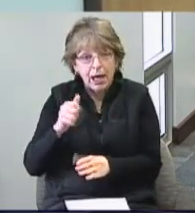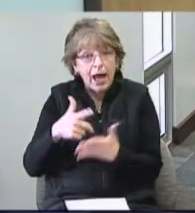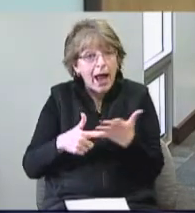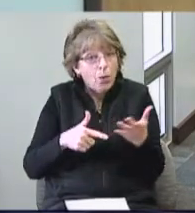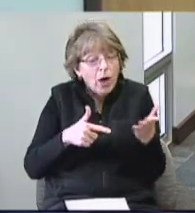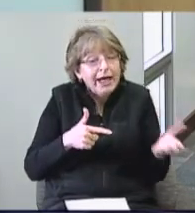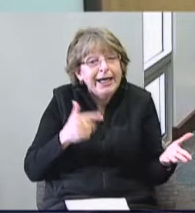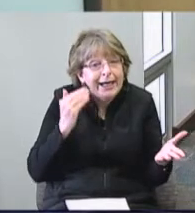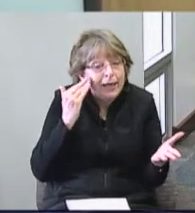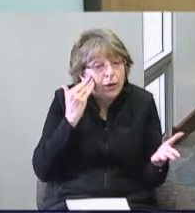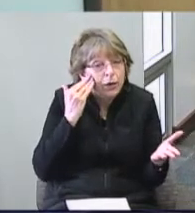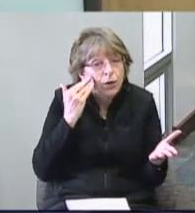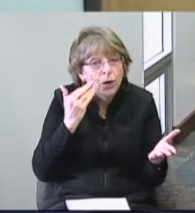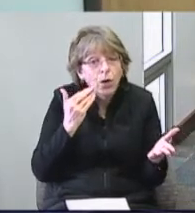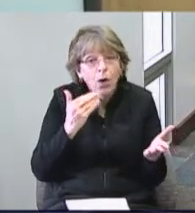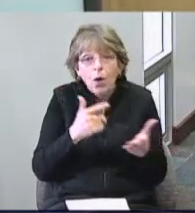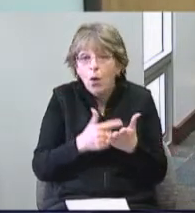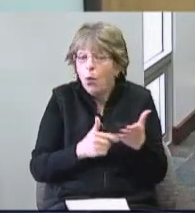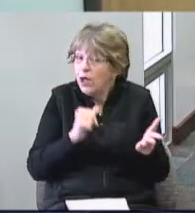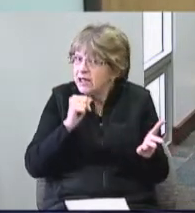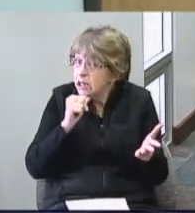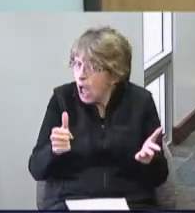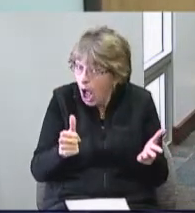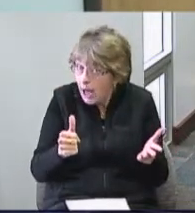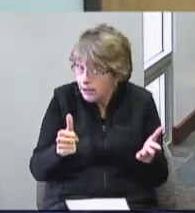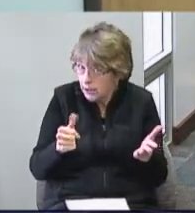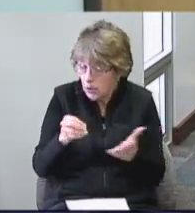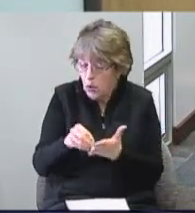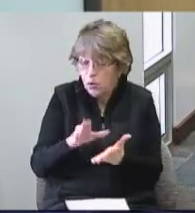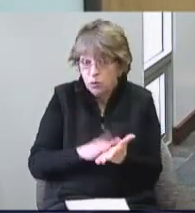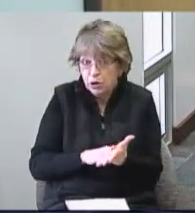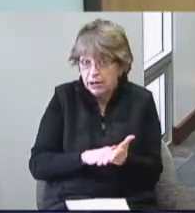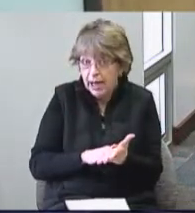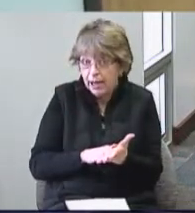not what the record shows that Officer Ragosa did.